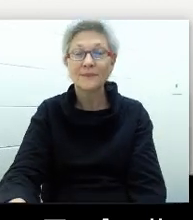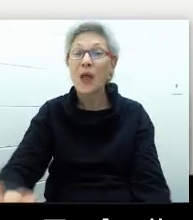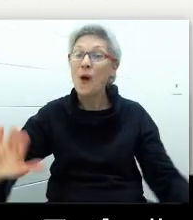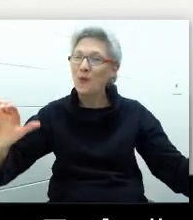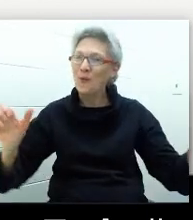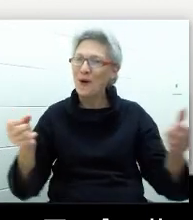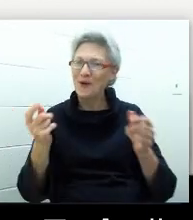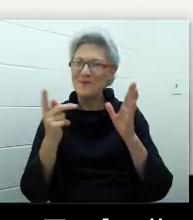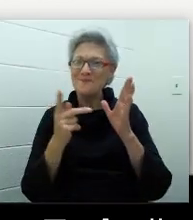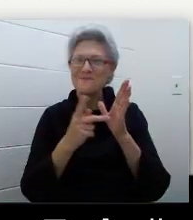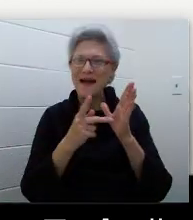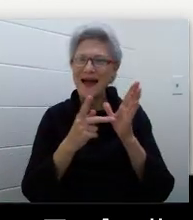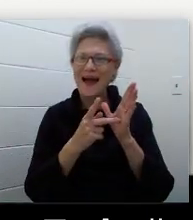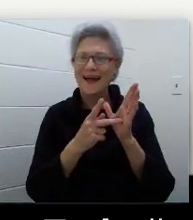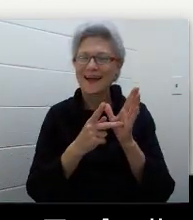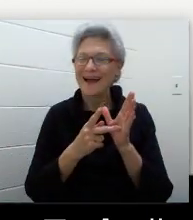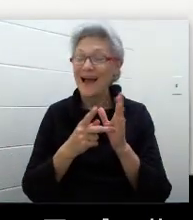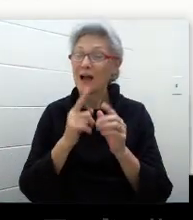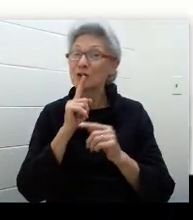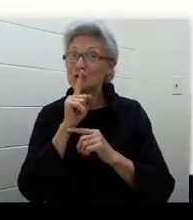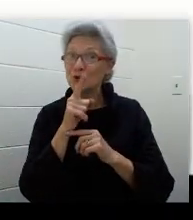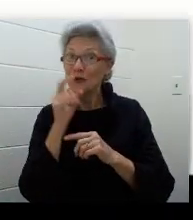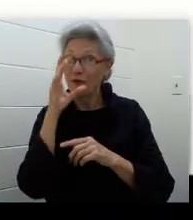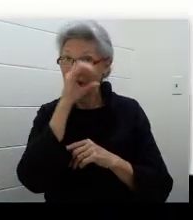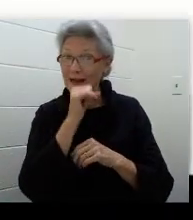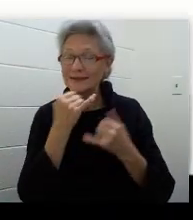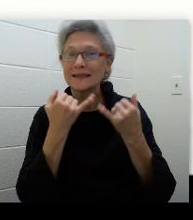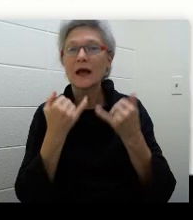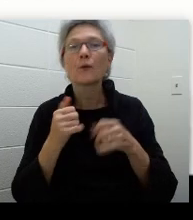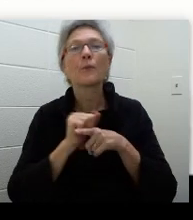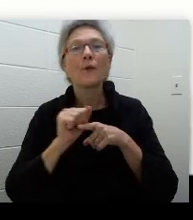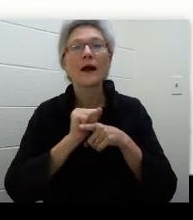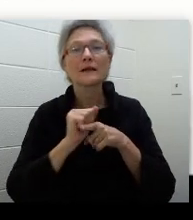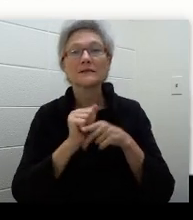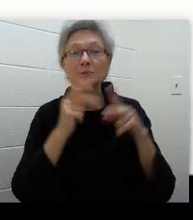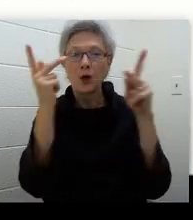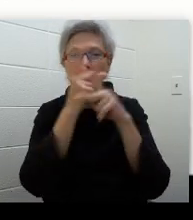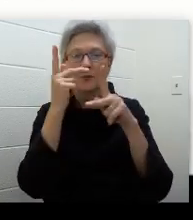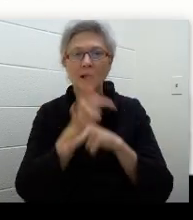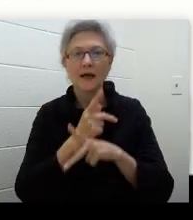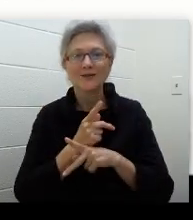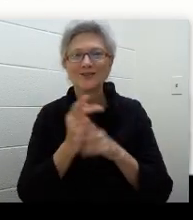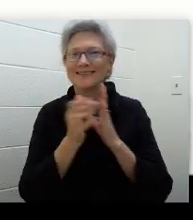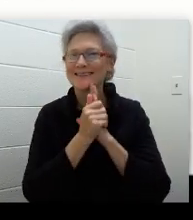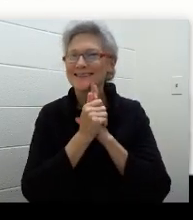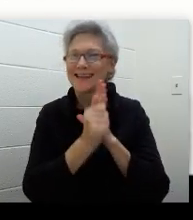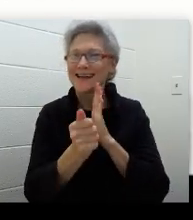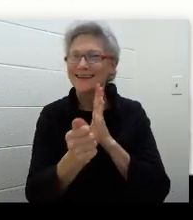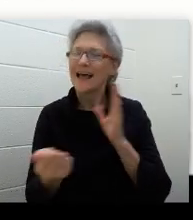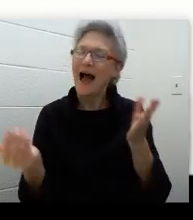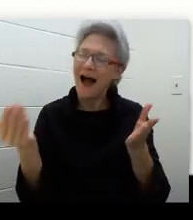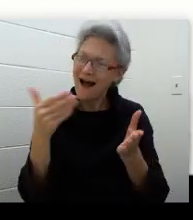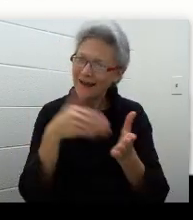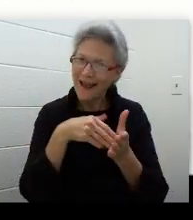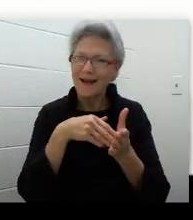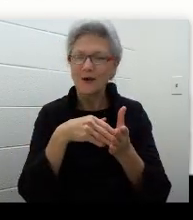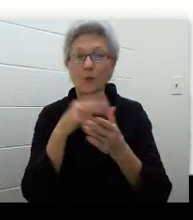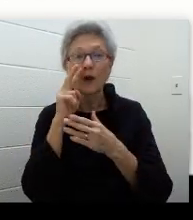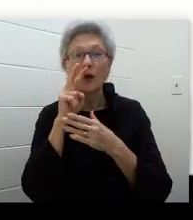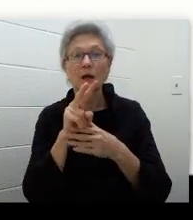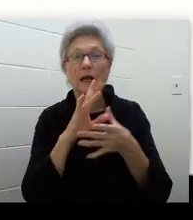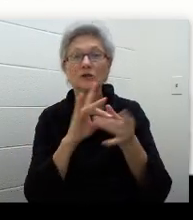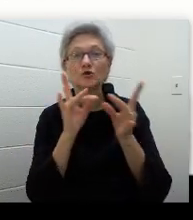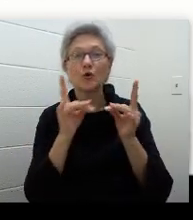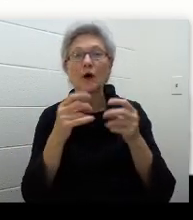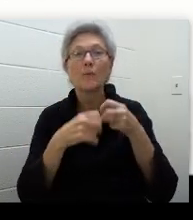Welcome back. As I'm sure you've guessed, today we're going to practice those multiplication skills again. We're going to take a look at a